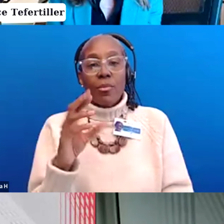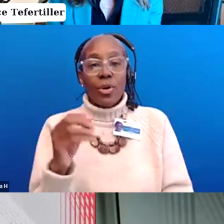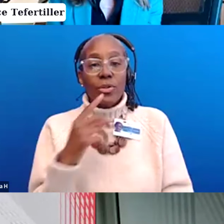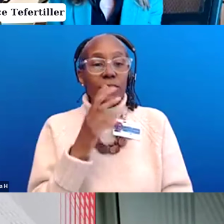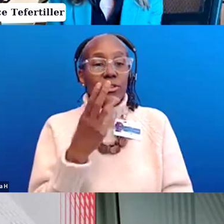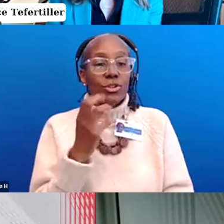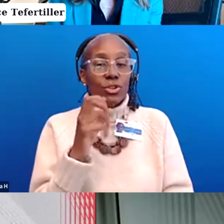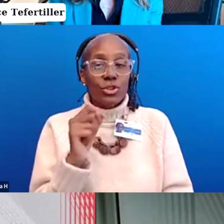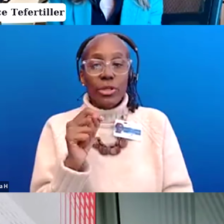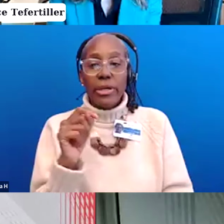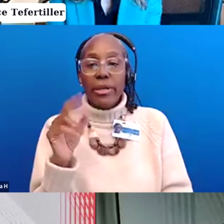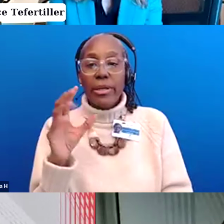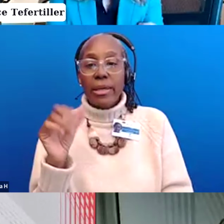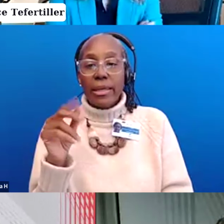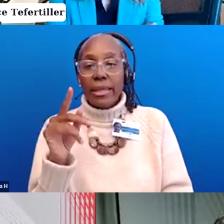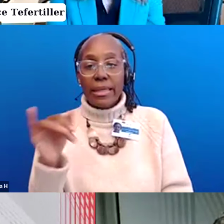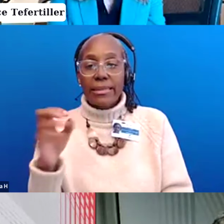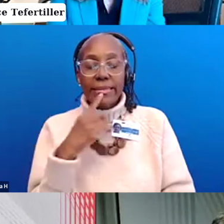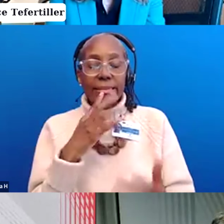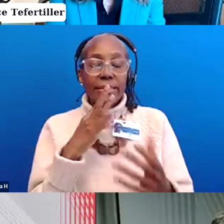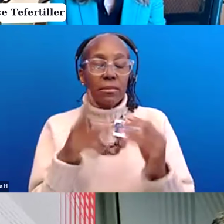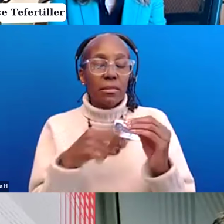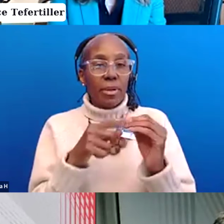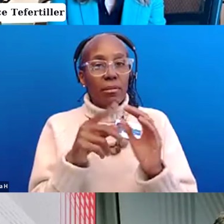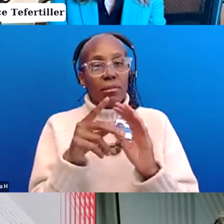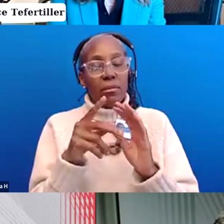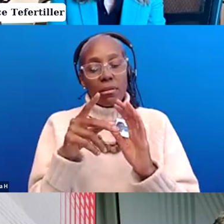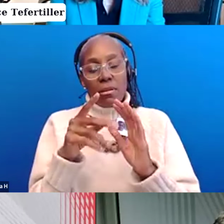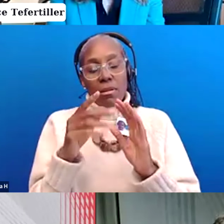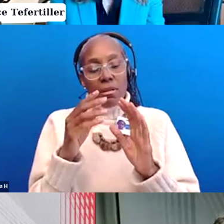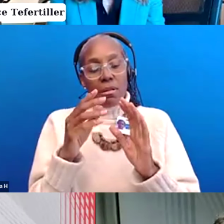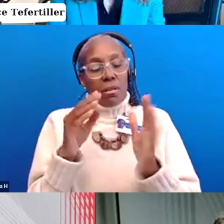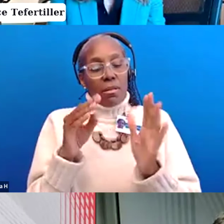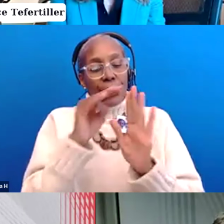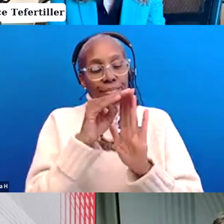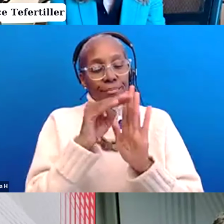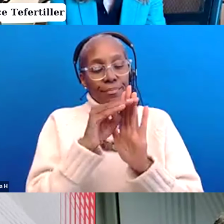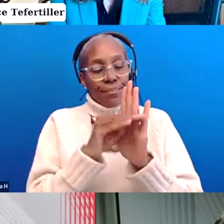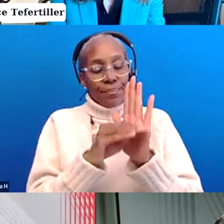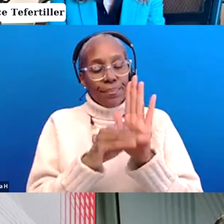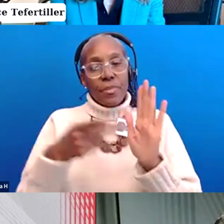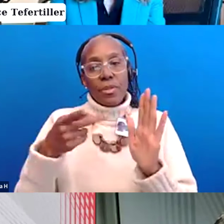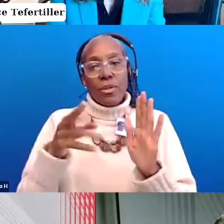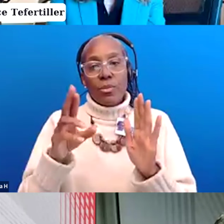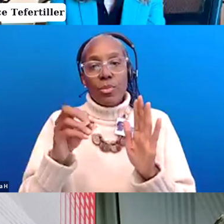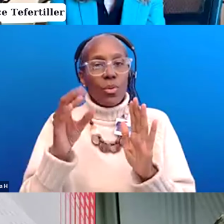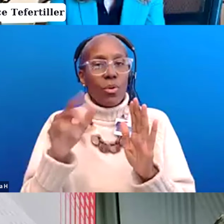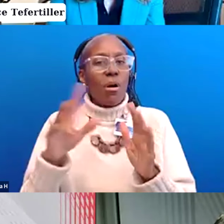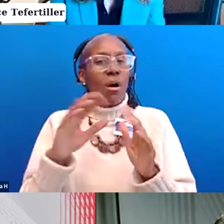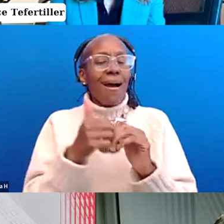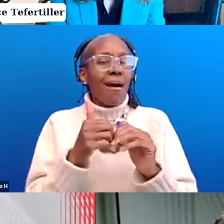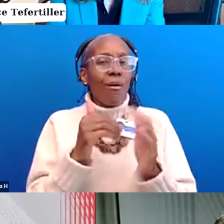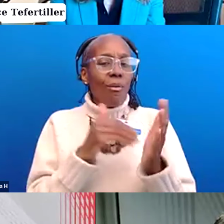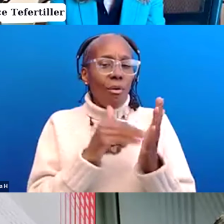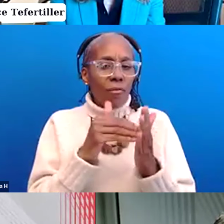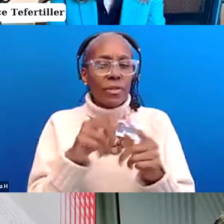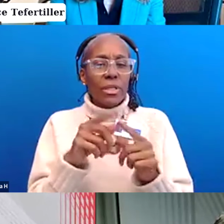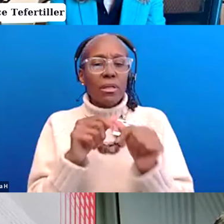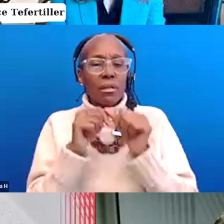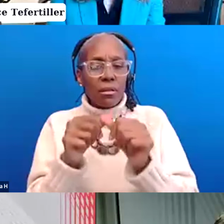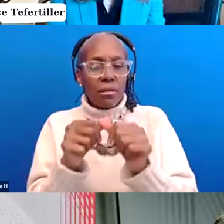Chet, Candy did mention a little bit about the protocol. If maybe you can give your thoughts on what's the recommendation for the duration and the frequency of